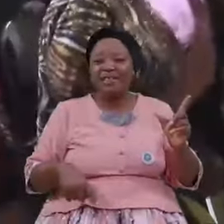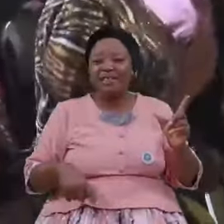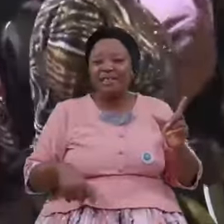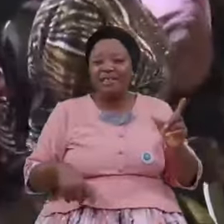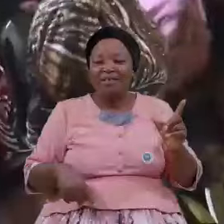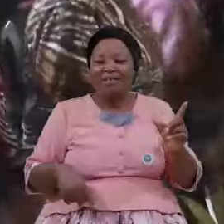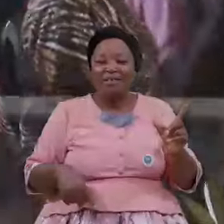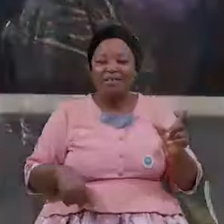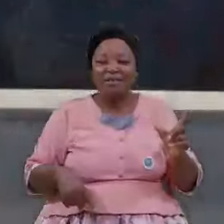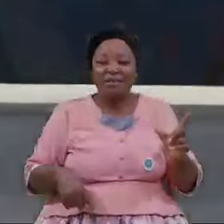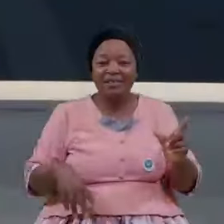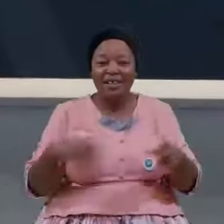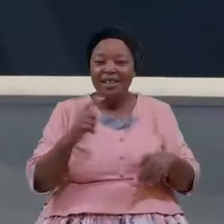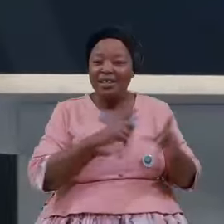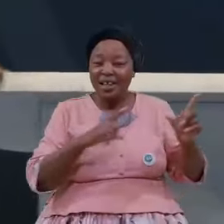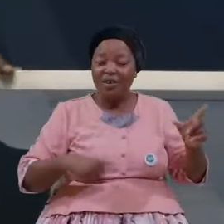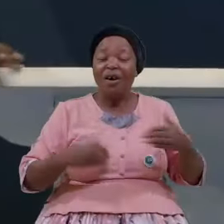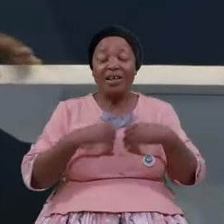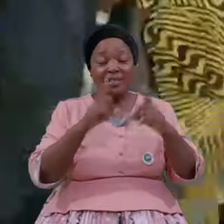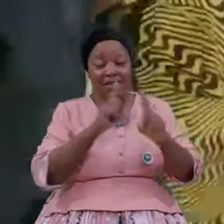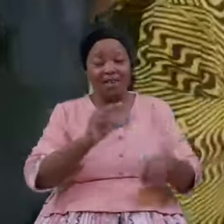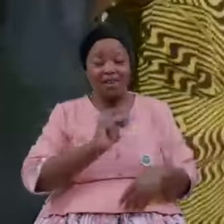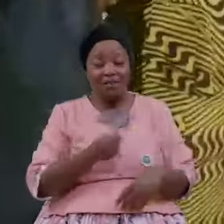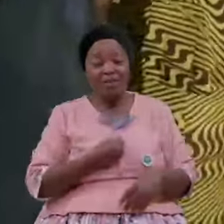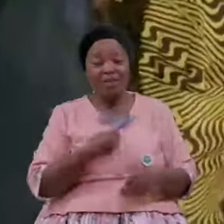The Lord has answered us even before we pray.